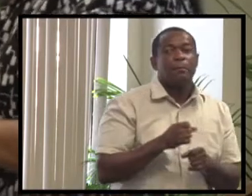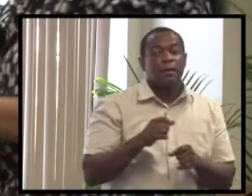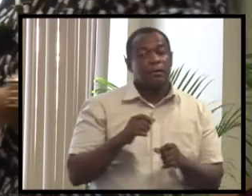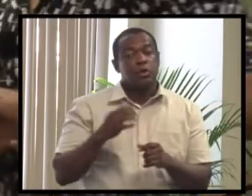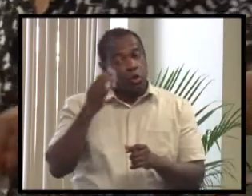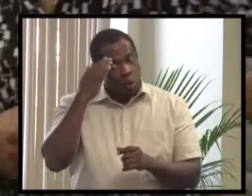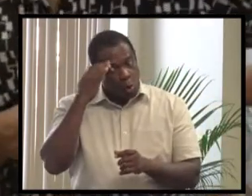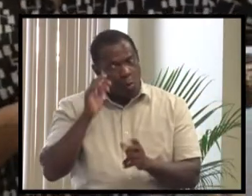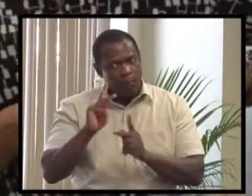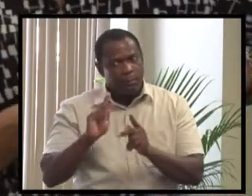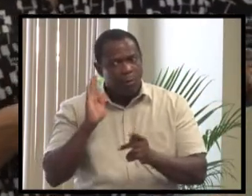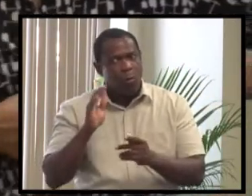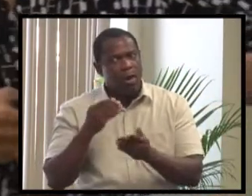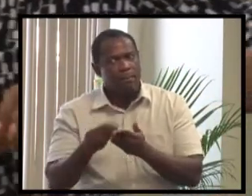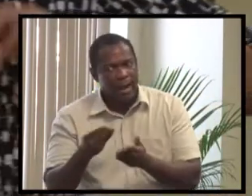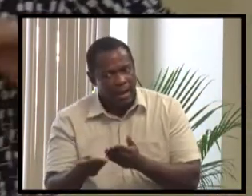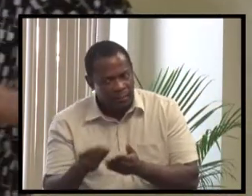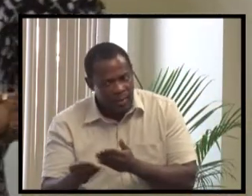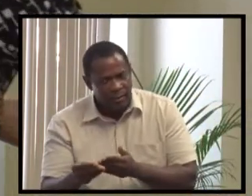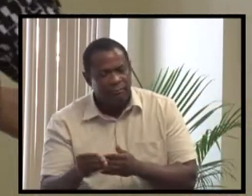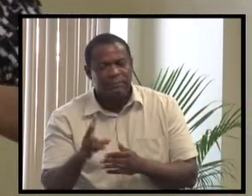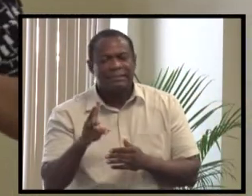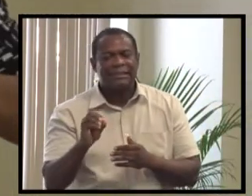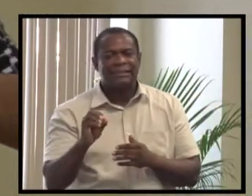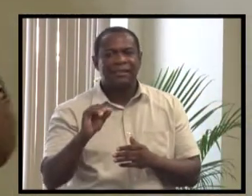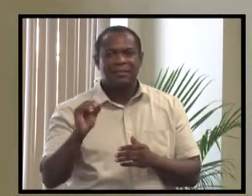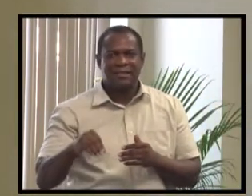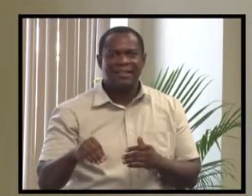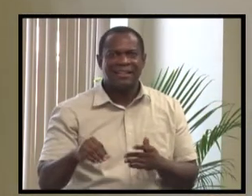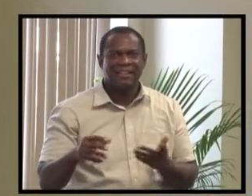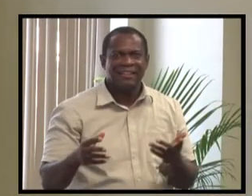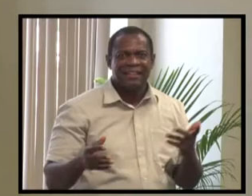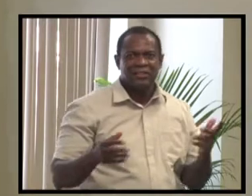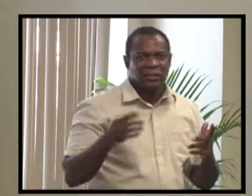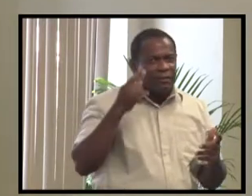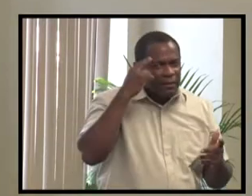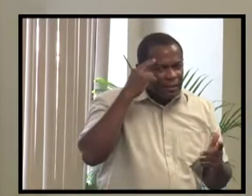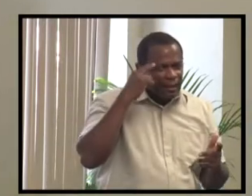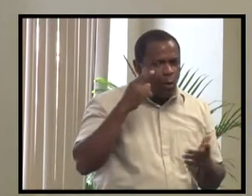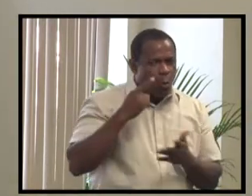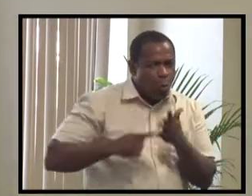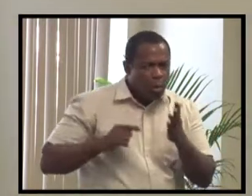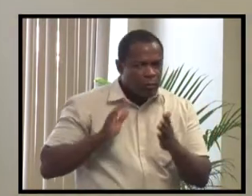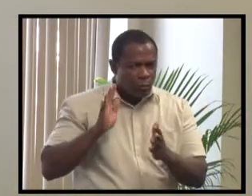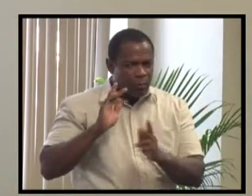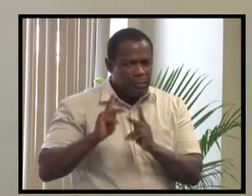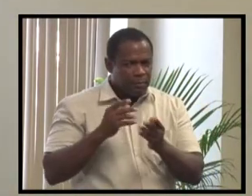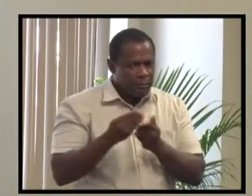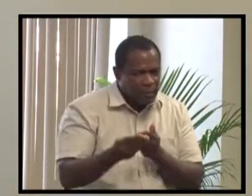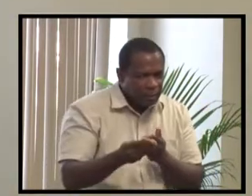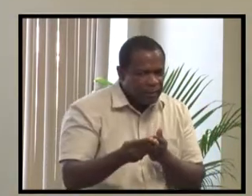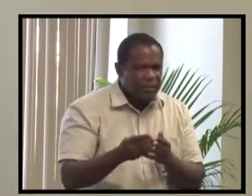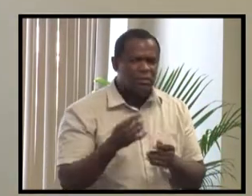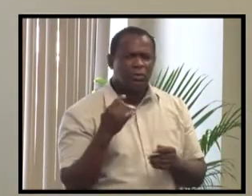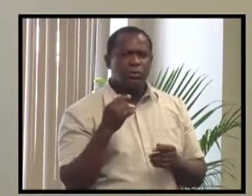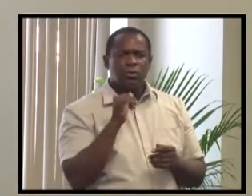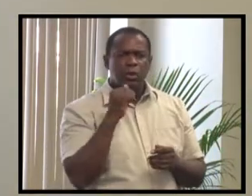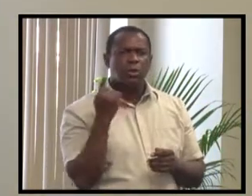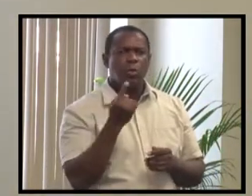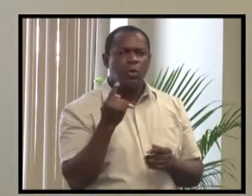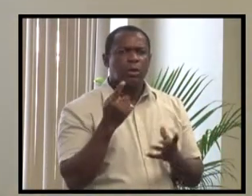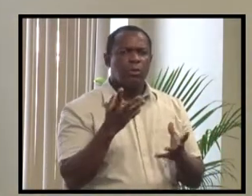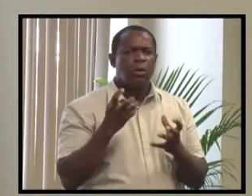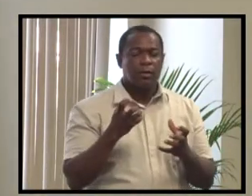items. So again, it's not only about having really, really fashionable stuff, also having